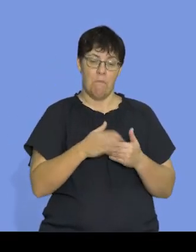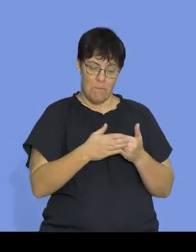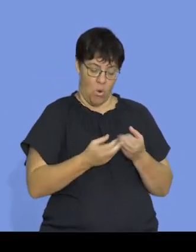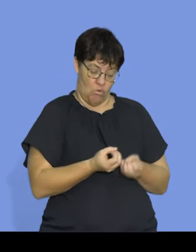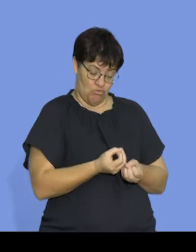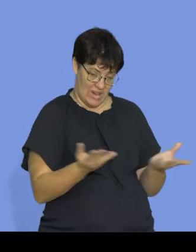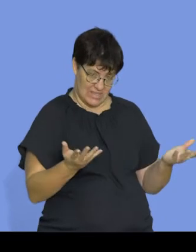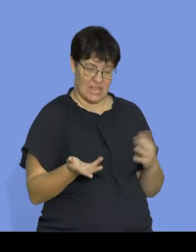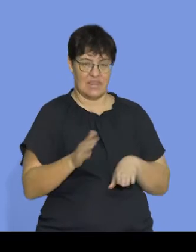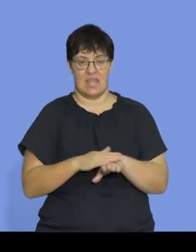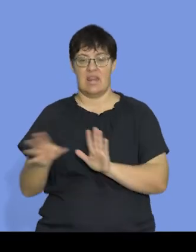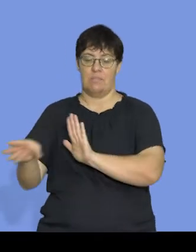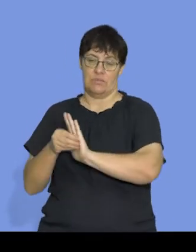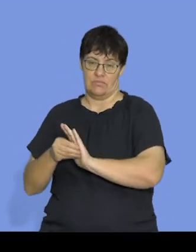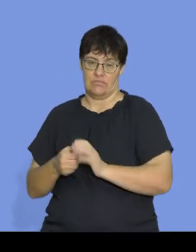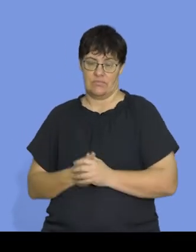than absorbed.